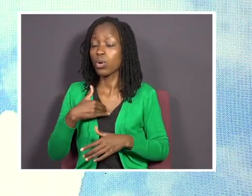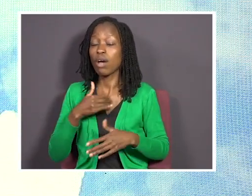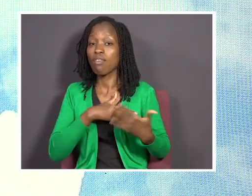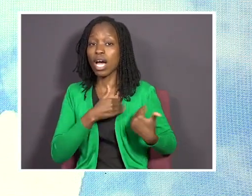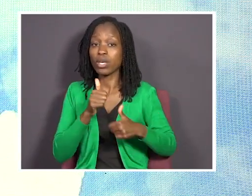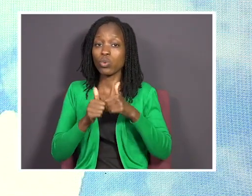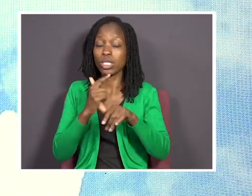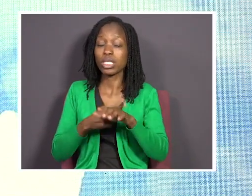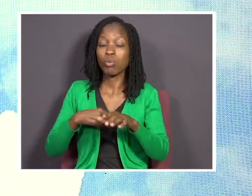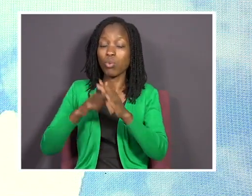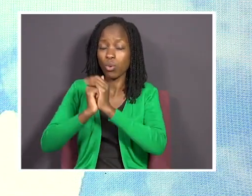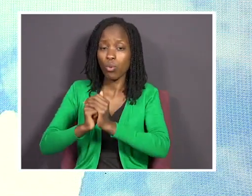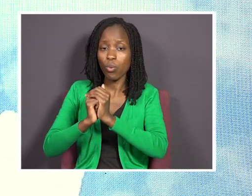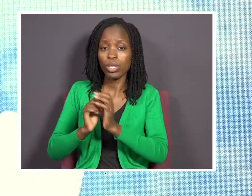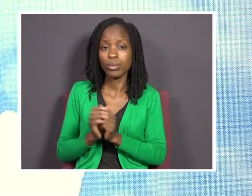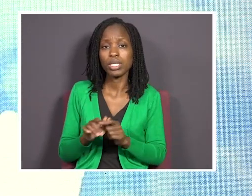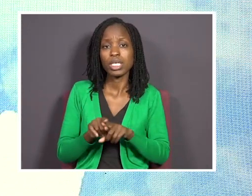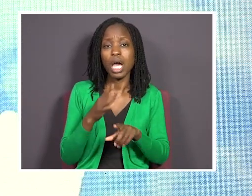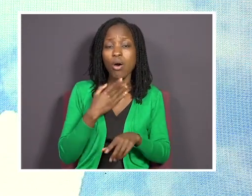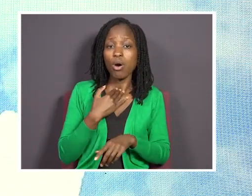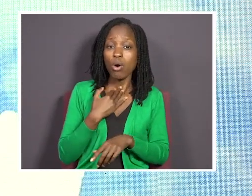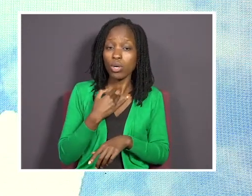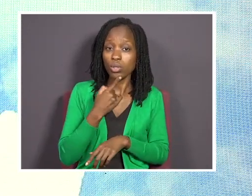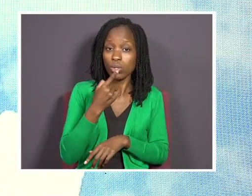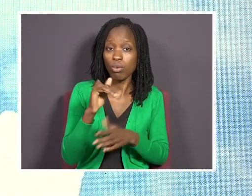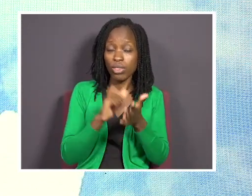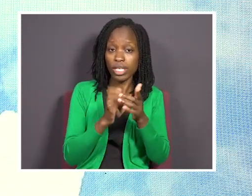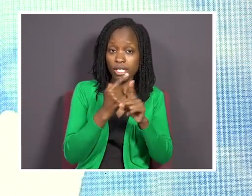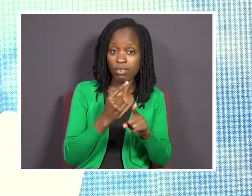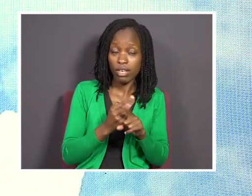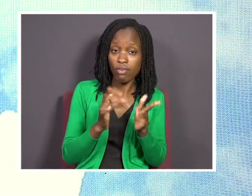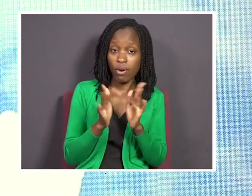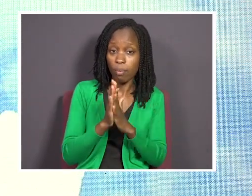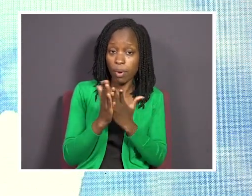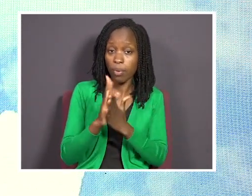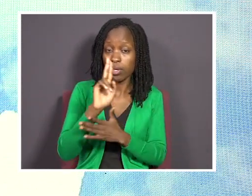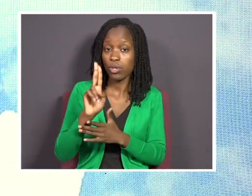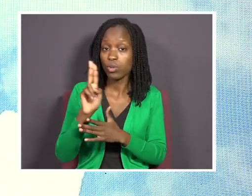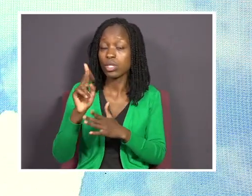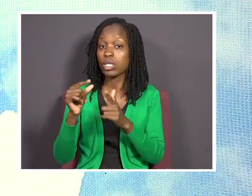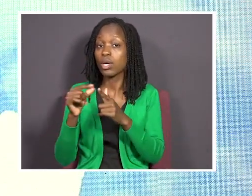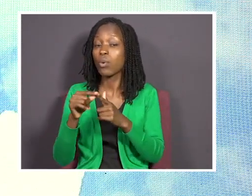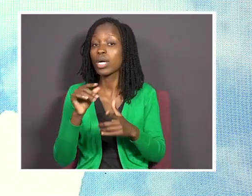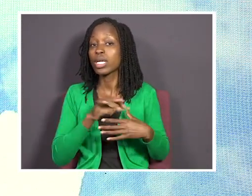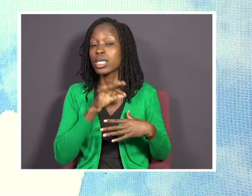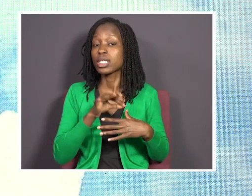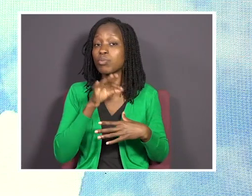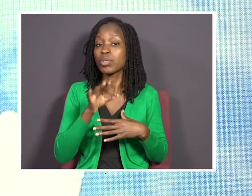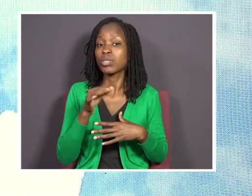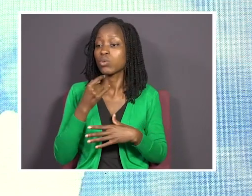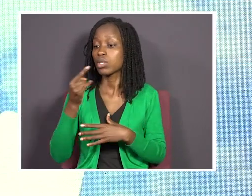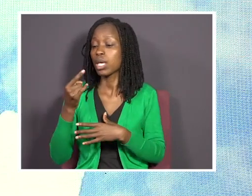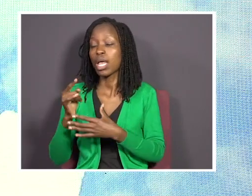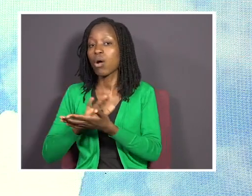want to note that different versions of the Bible use the word spirit to indicate either the